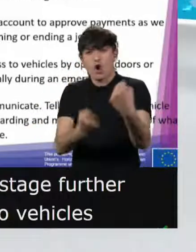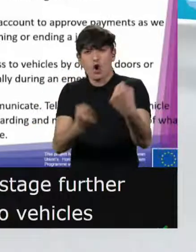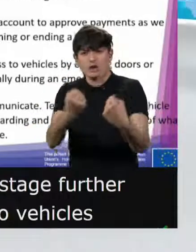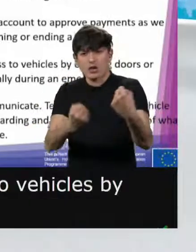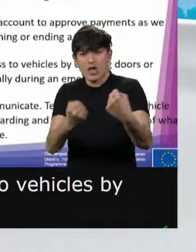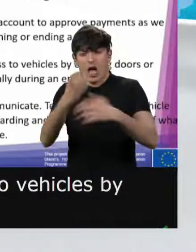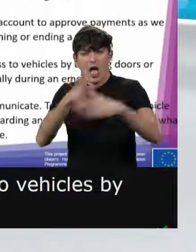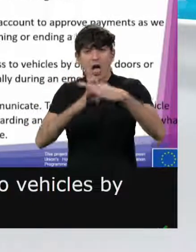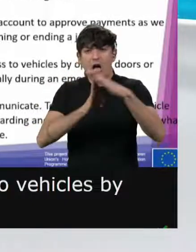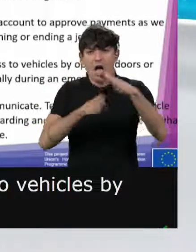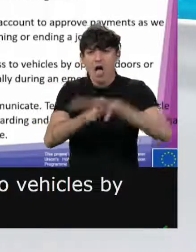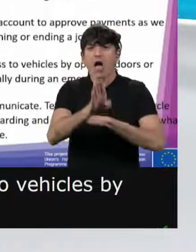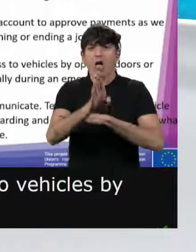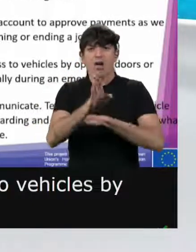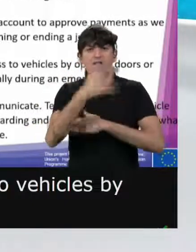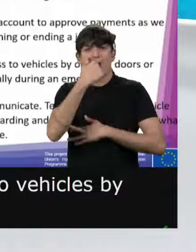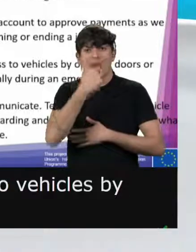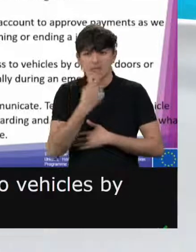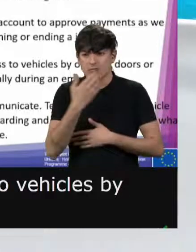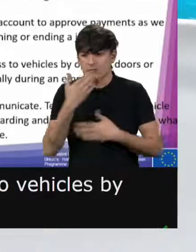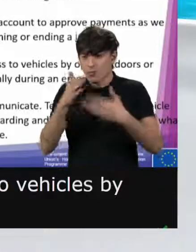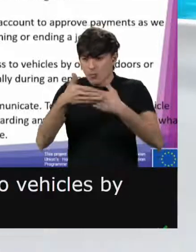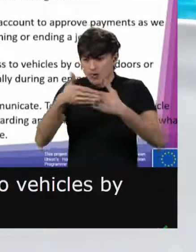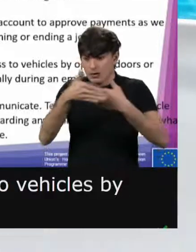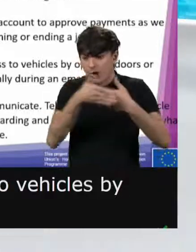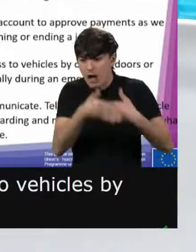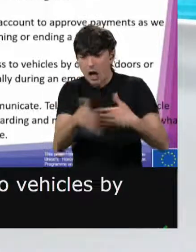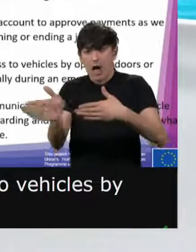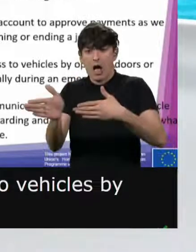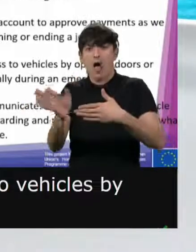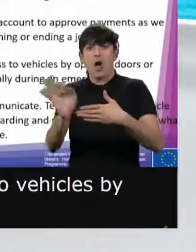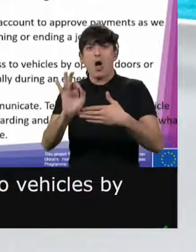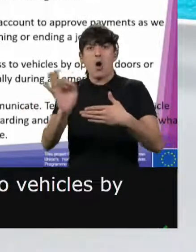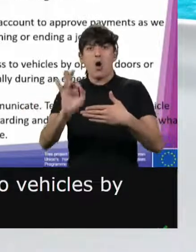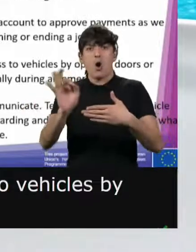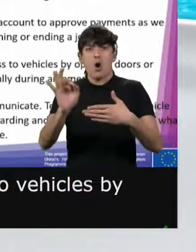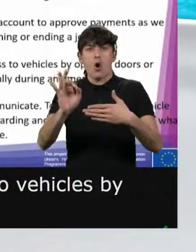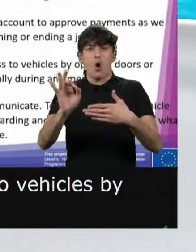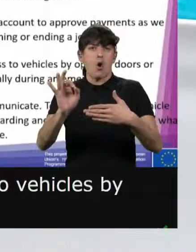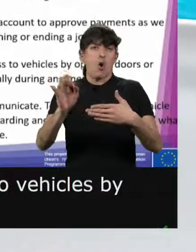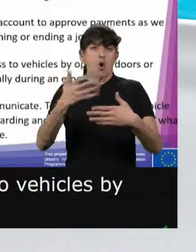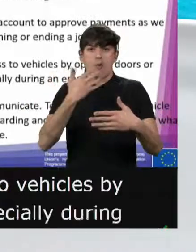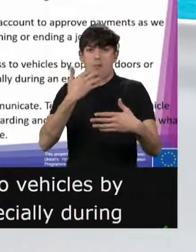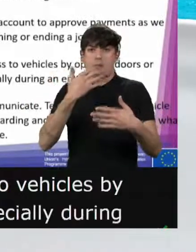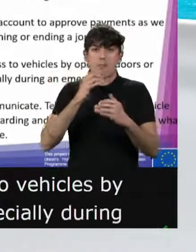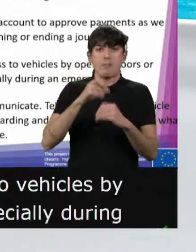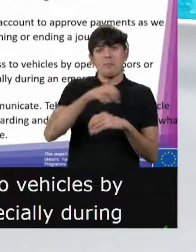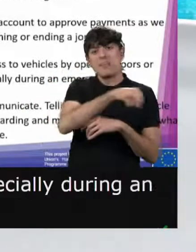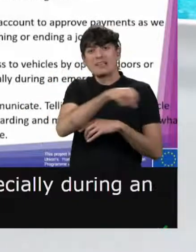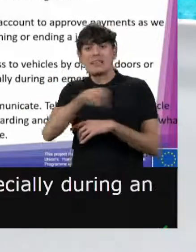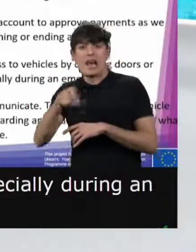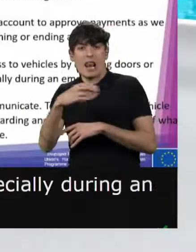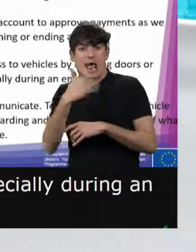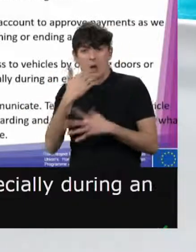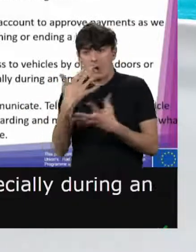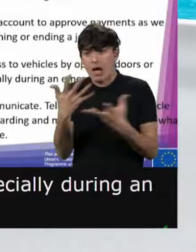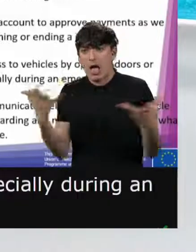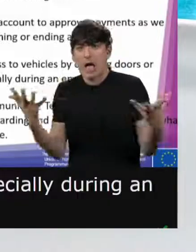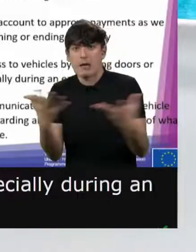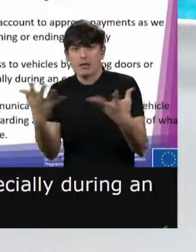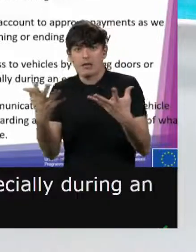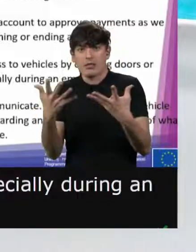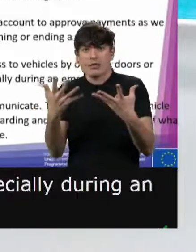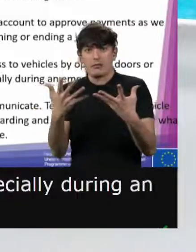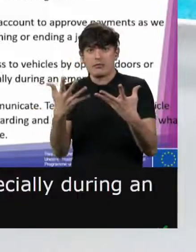activating a powered ramp, especially during an emergency. Not having to wait for someone to take